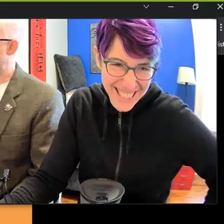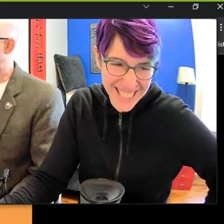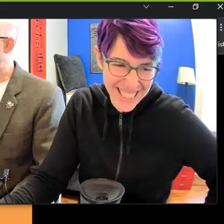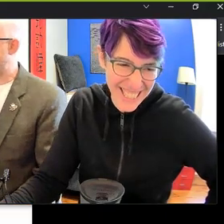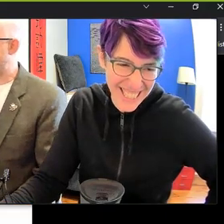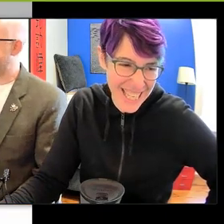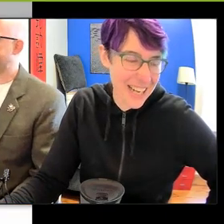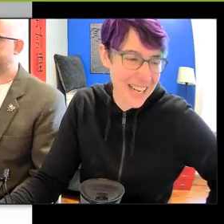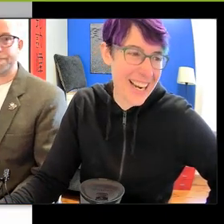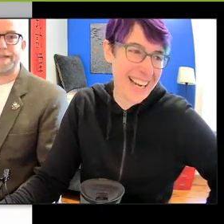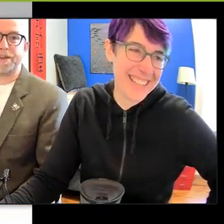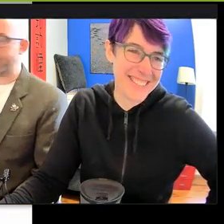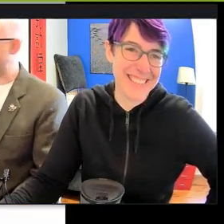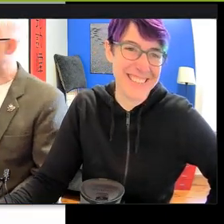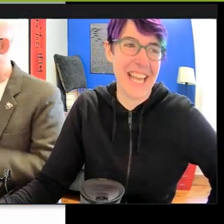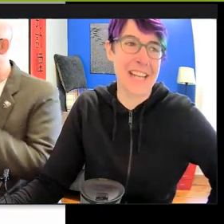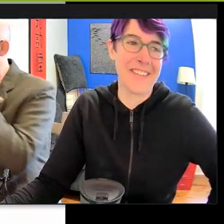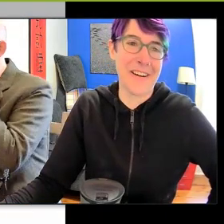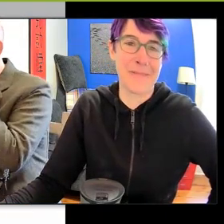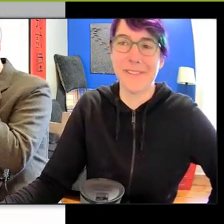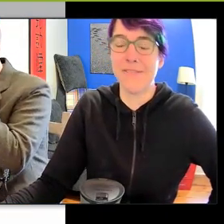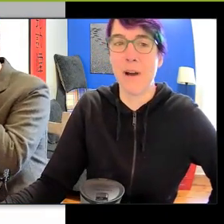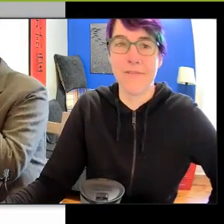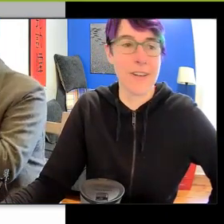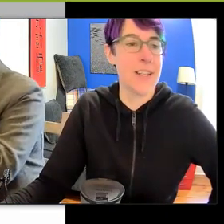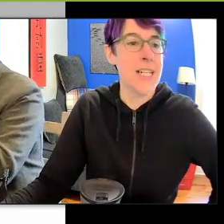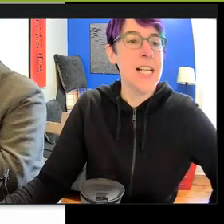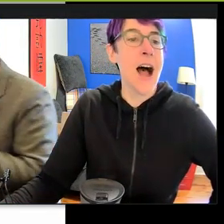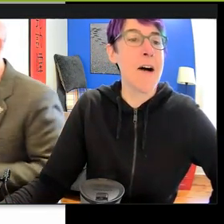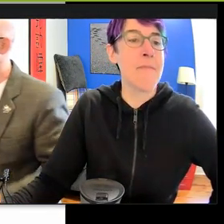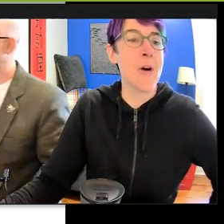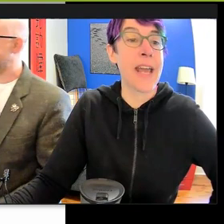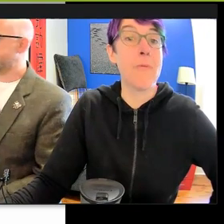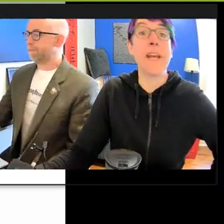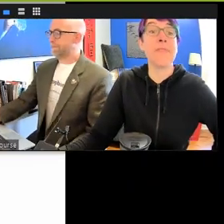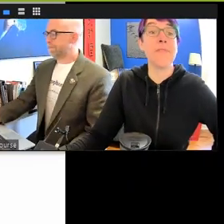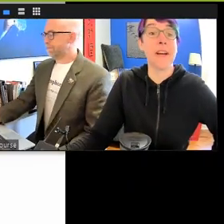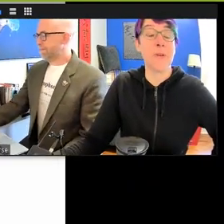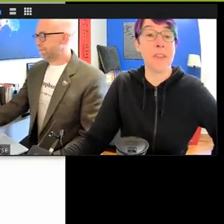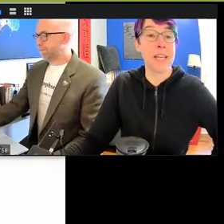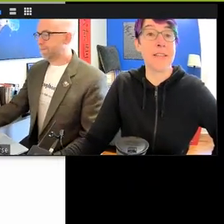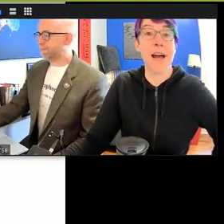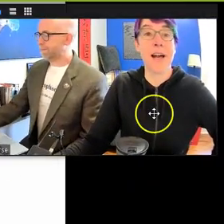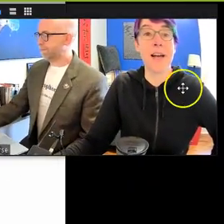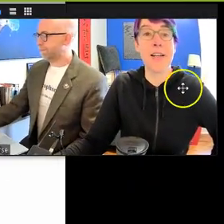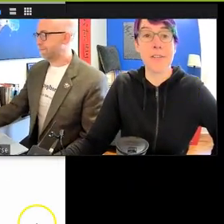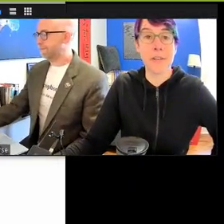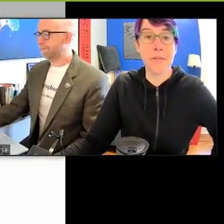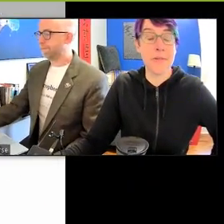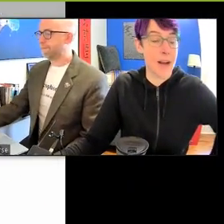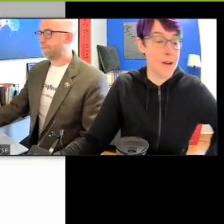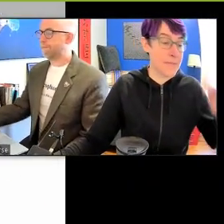Do not stop. Okay. Thank you, Caribou. Wonderful. Okay. We have some very cool things